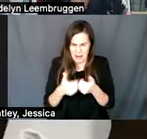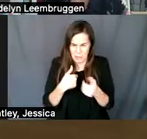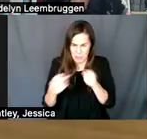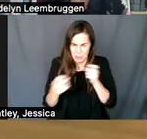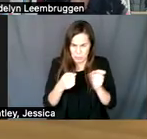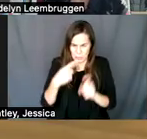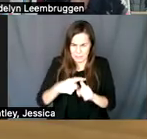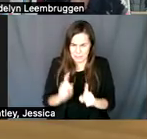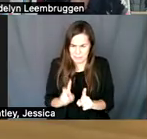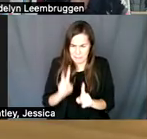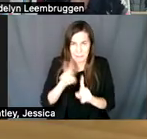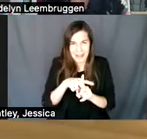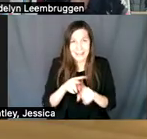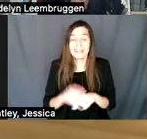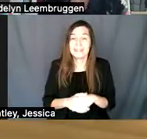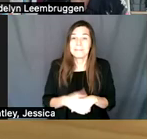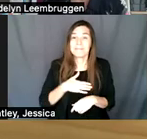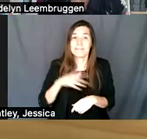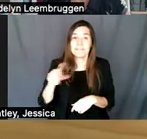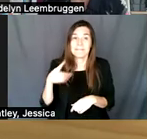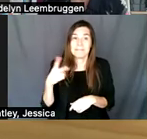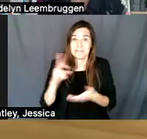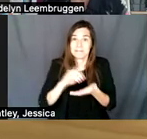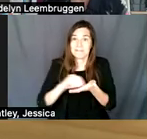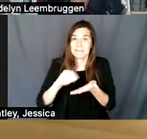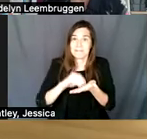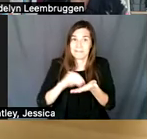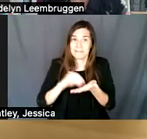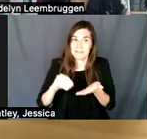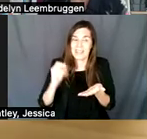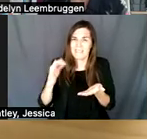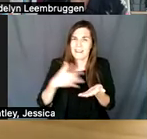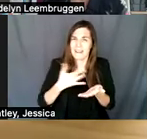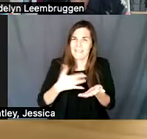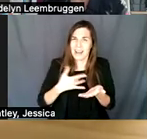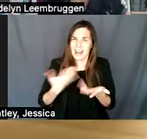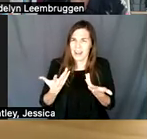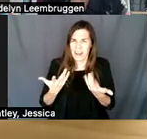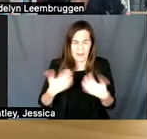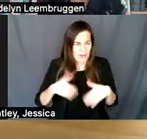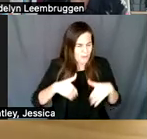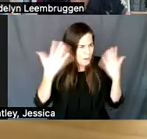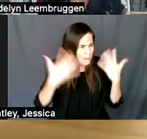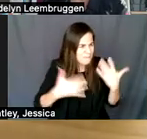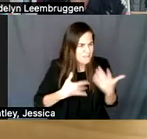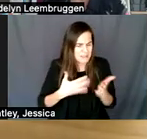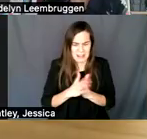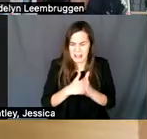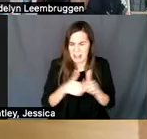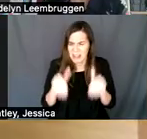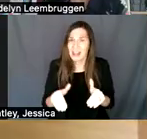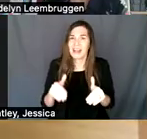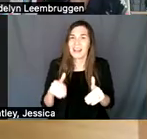One of the reasons I loved my PhD research is because whenever I felt overwhelmed or unmotivated, I could find new inspiration from the